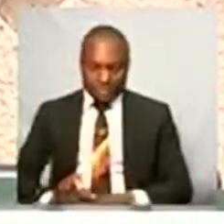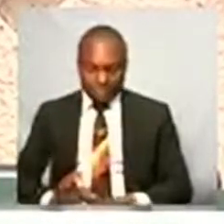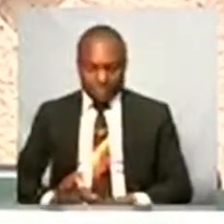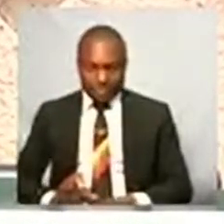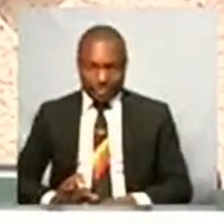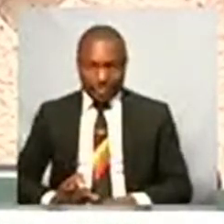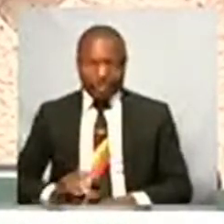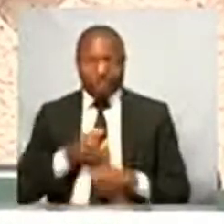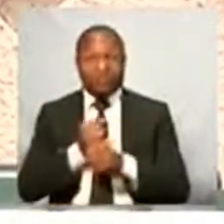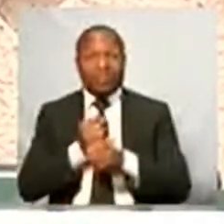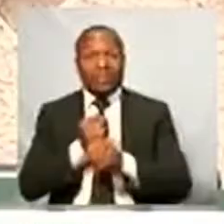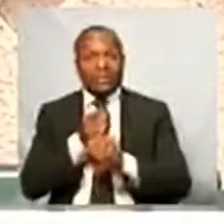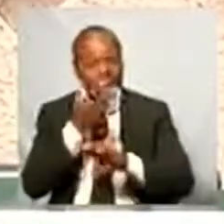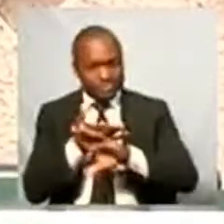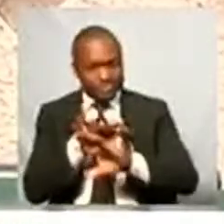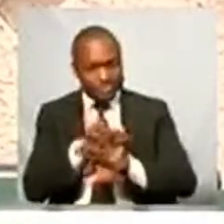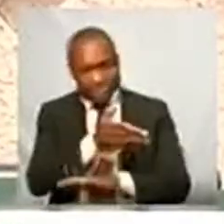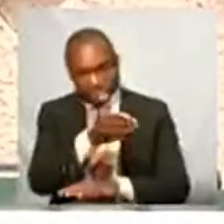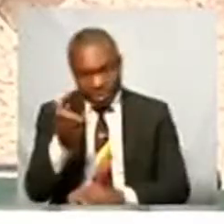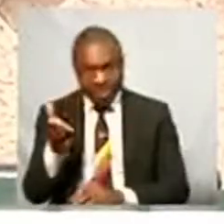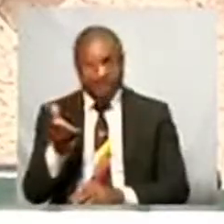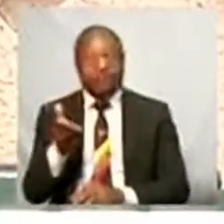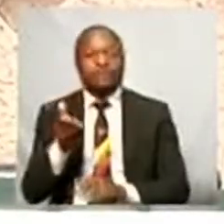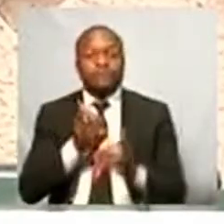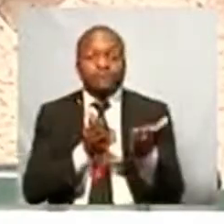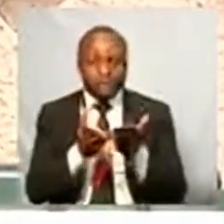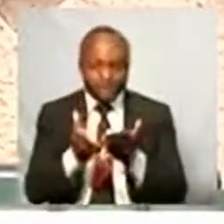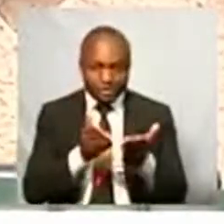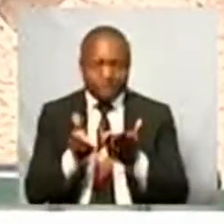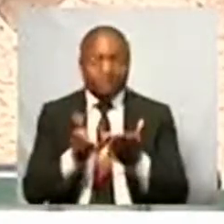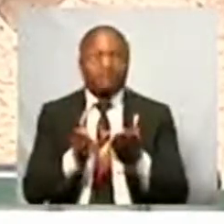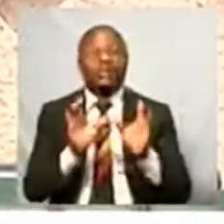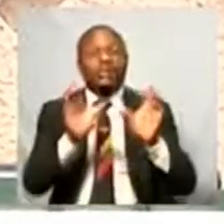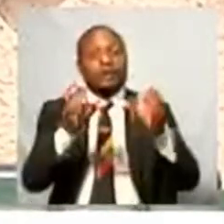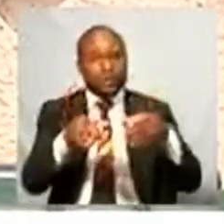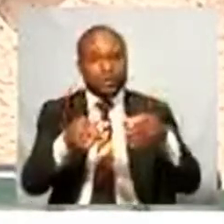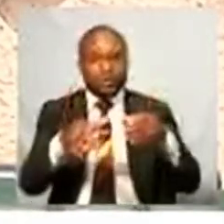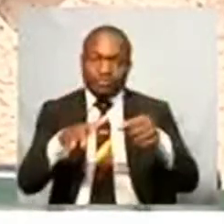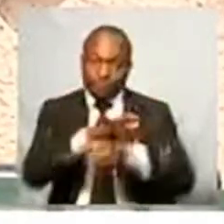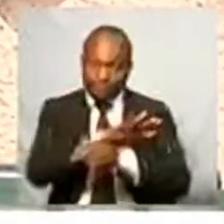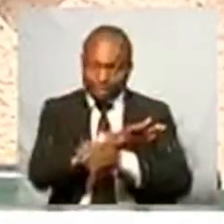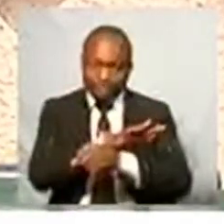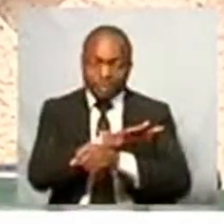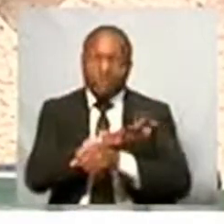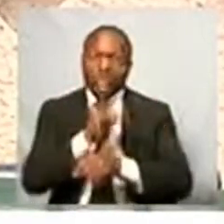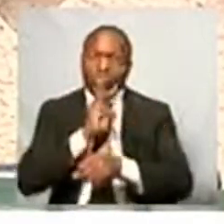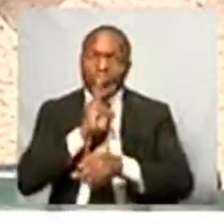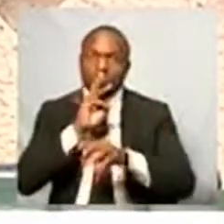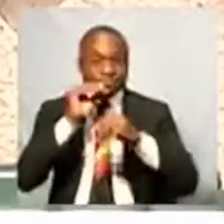difficult, if not impossible, for them to service the communities adequately in terms of water